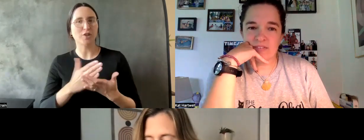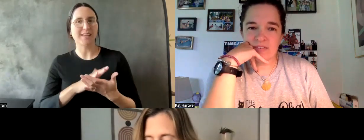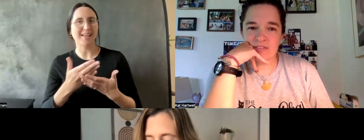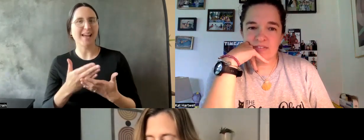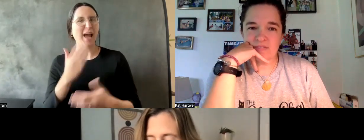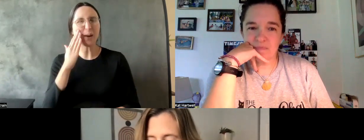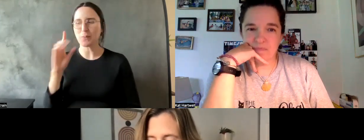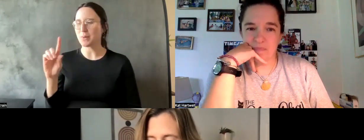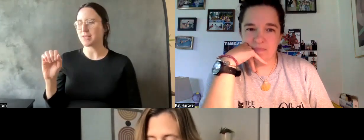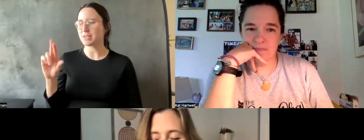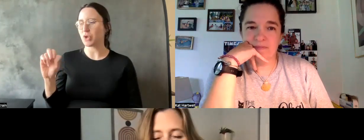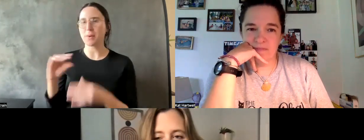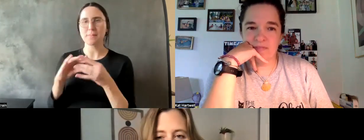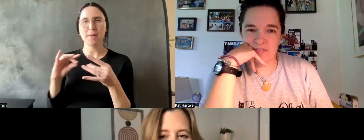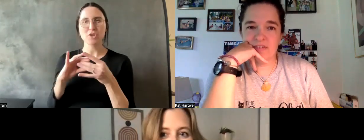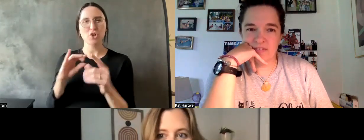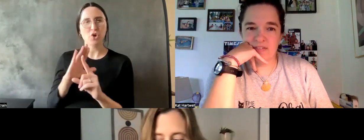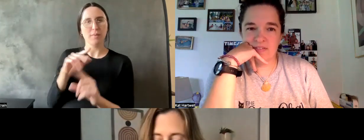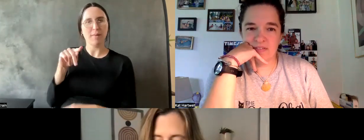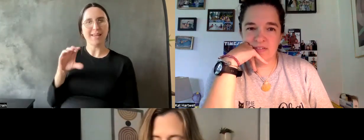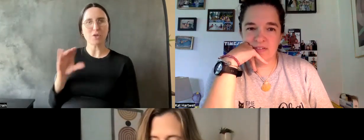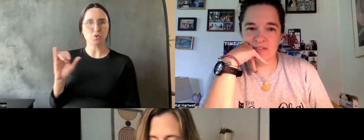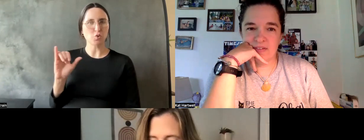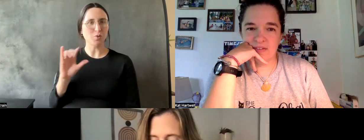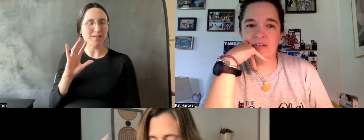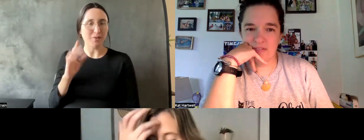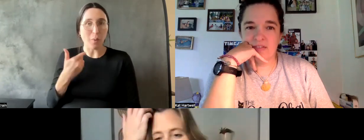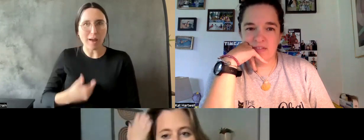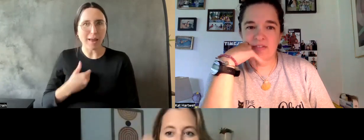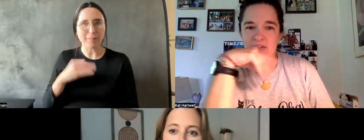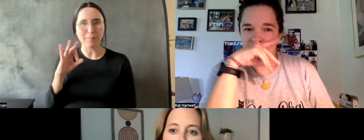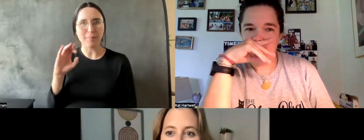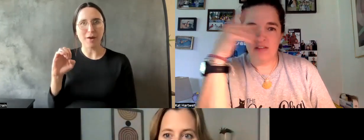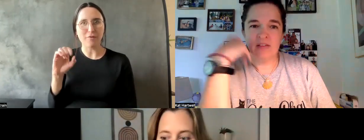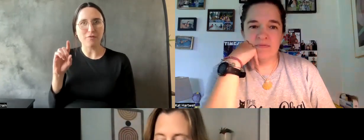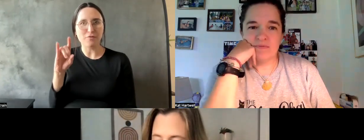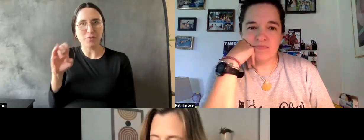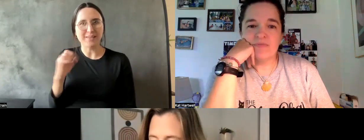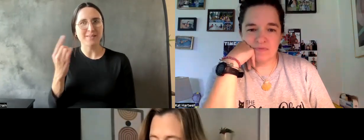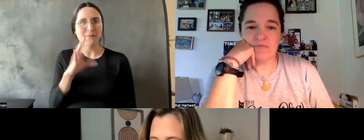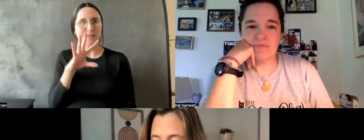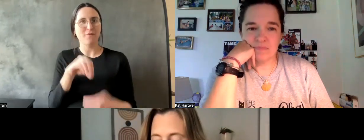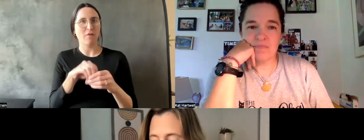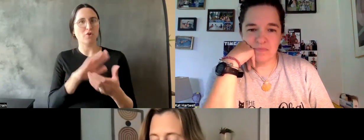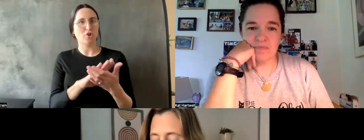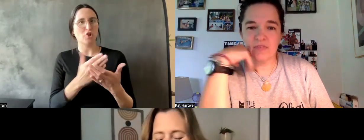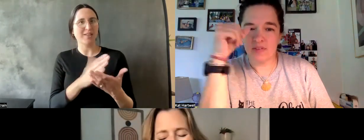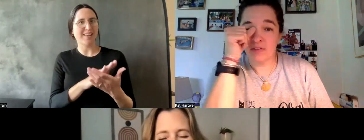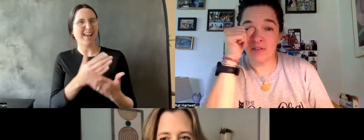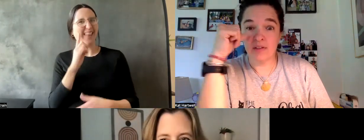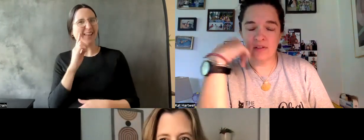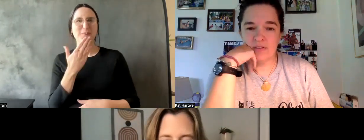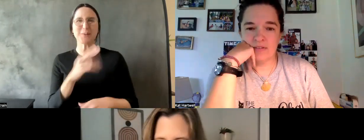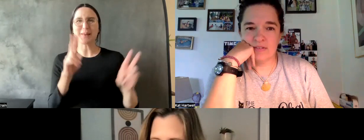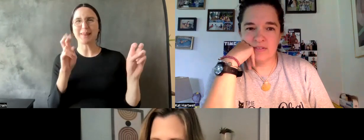podcast. I do enjoy I'm a foodie, so I do enjoy the cooking ones. I always think they make for a really good theme. But yeah, I don't